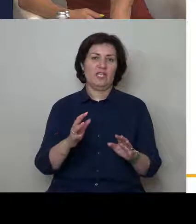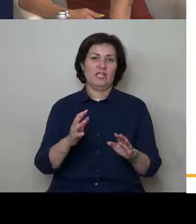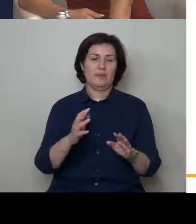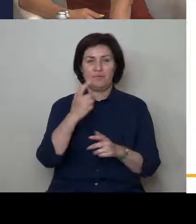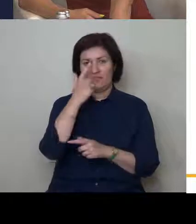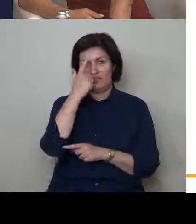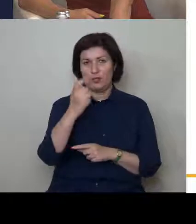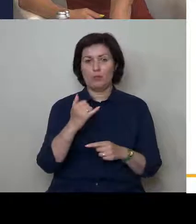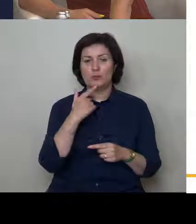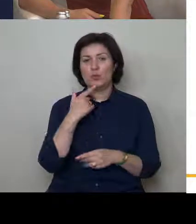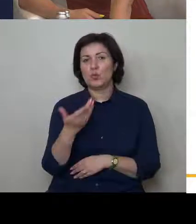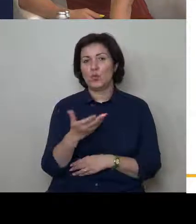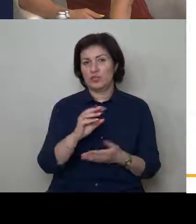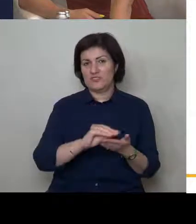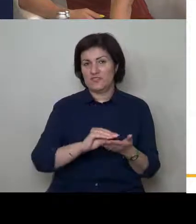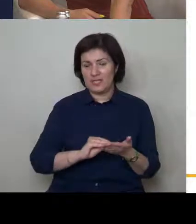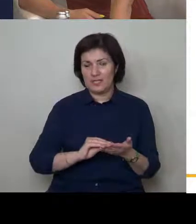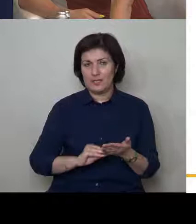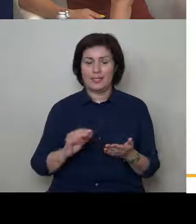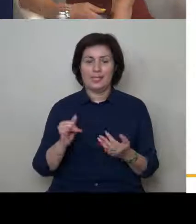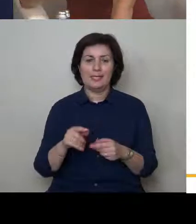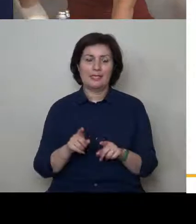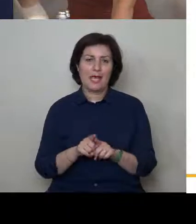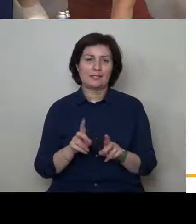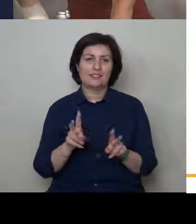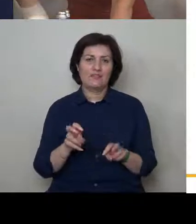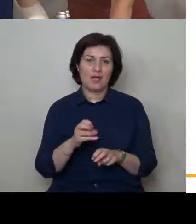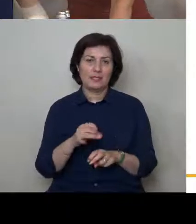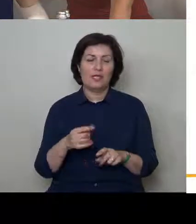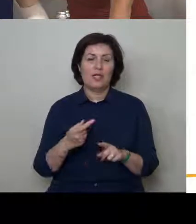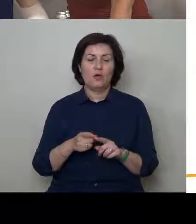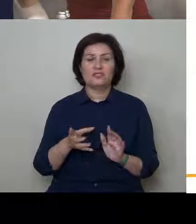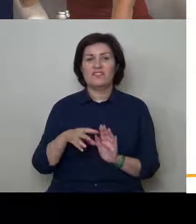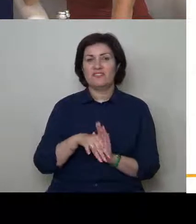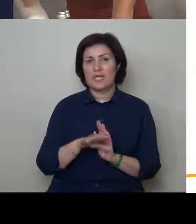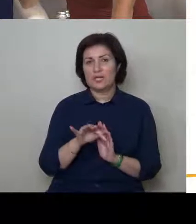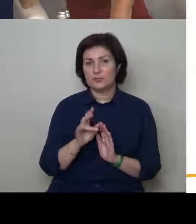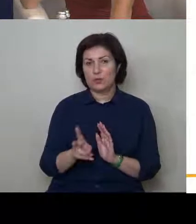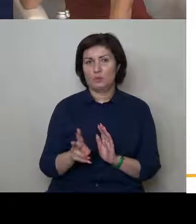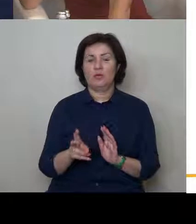this is about intentional unjust information in the